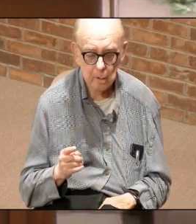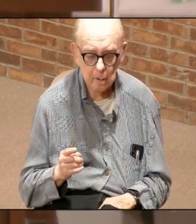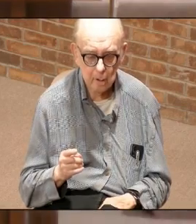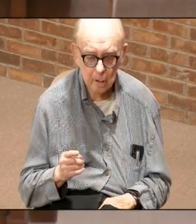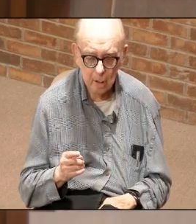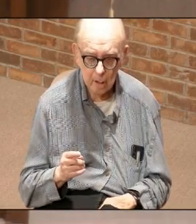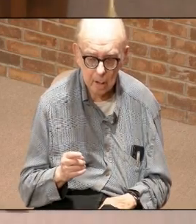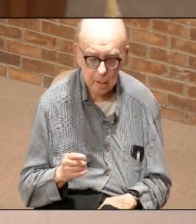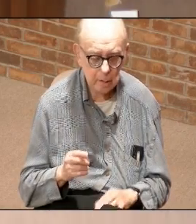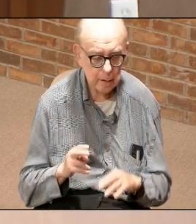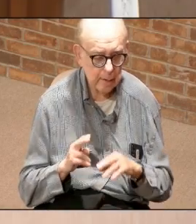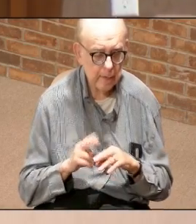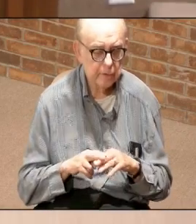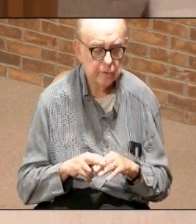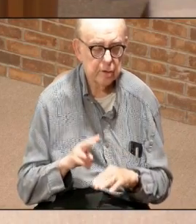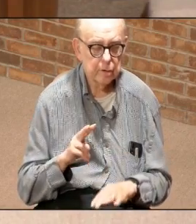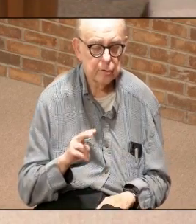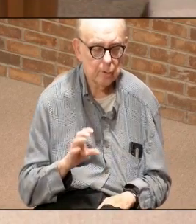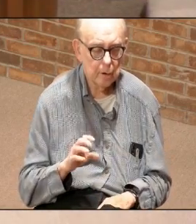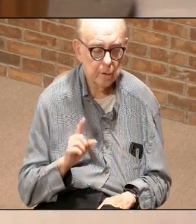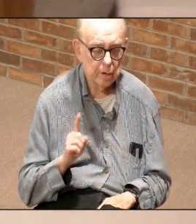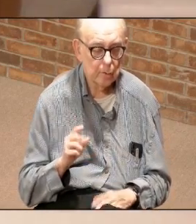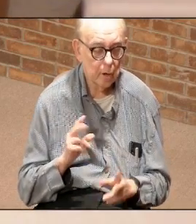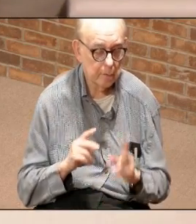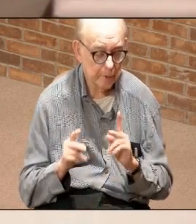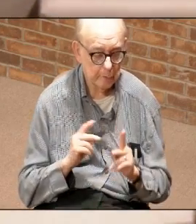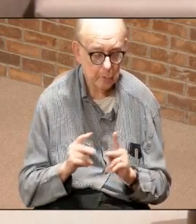to seat 201 people.